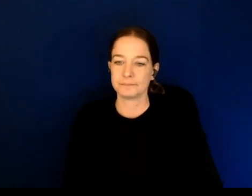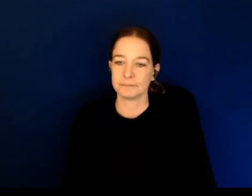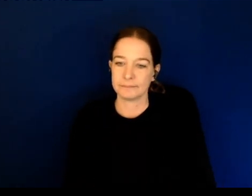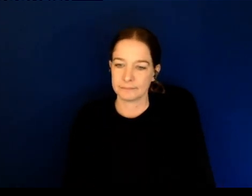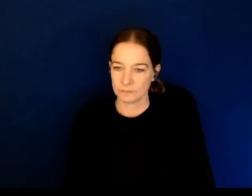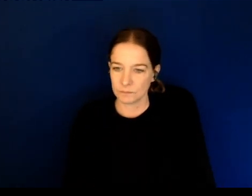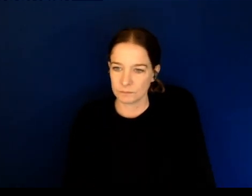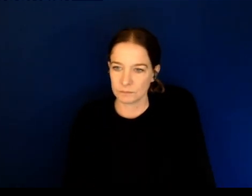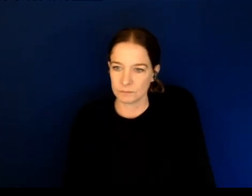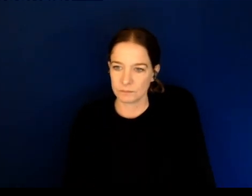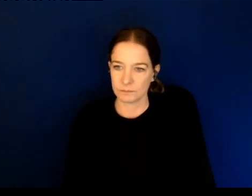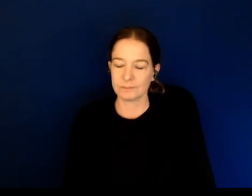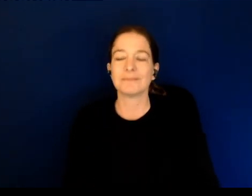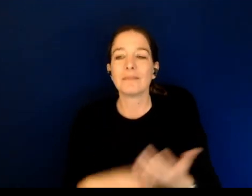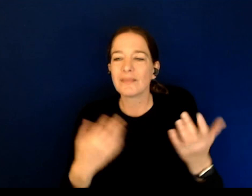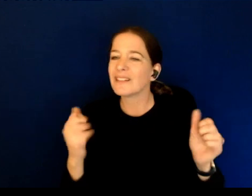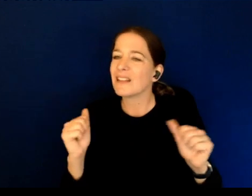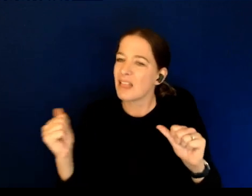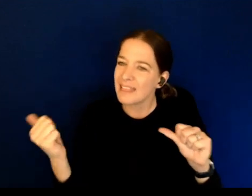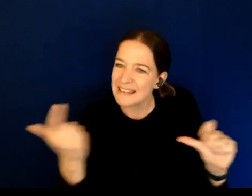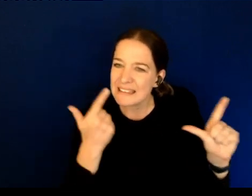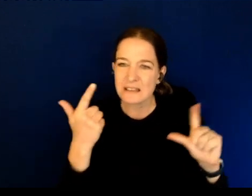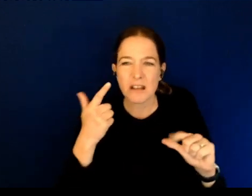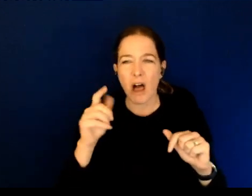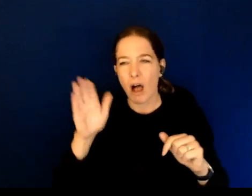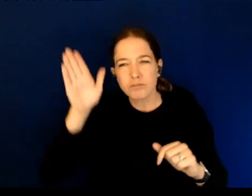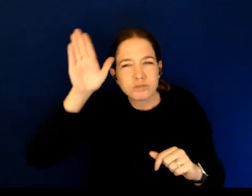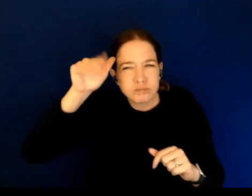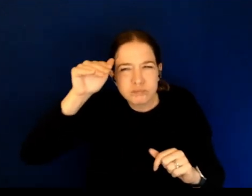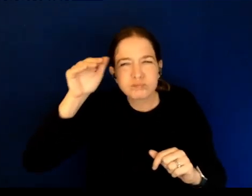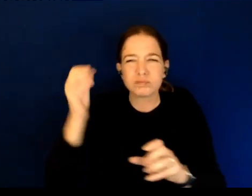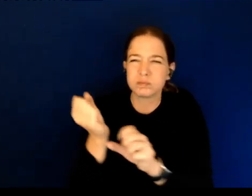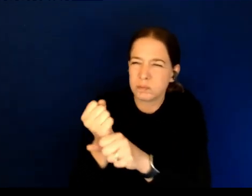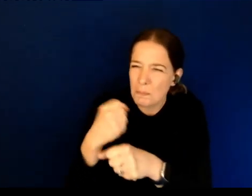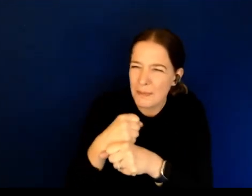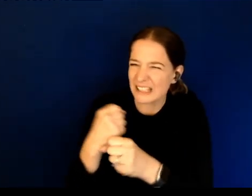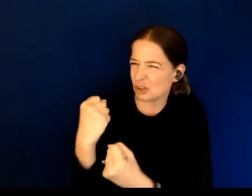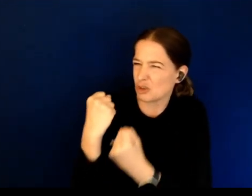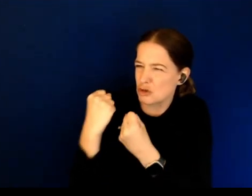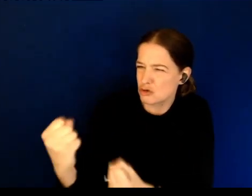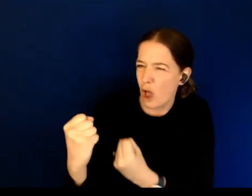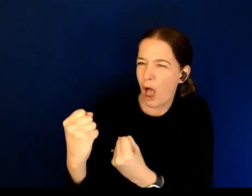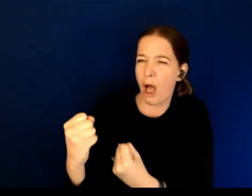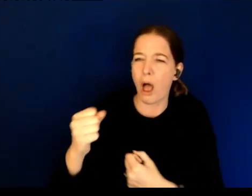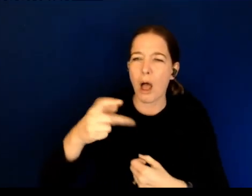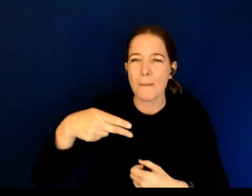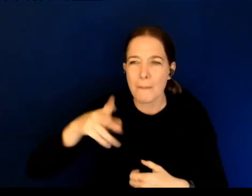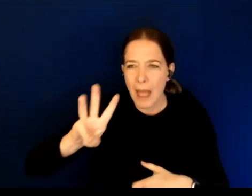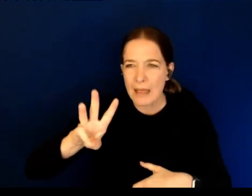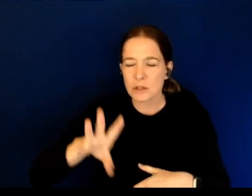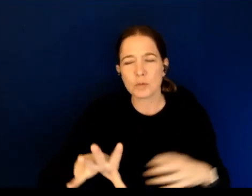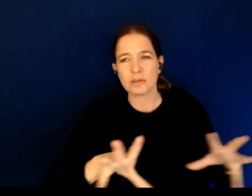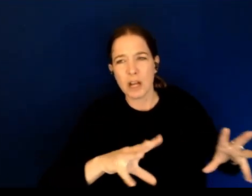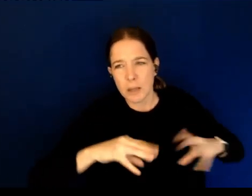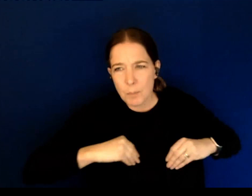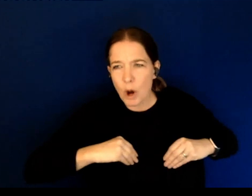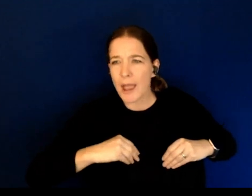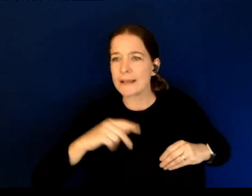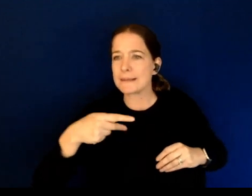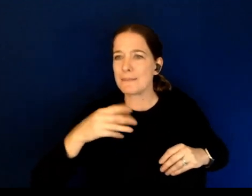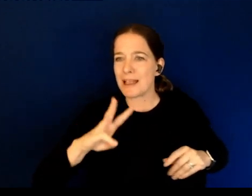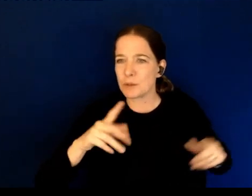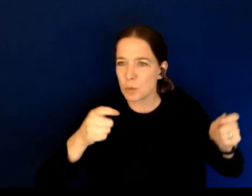So, let us be diligent in creating strong passwords. Embrace password